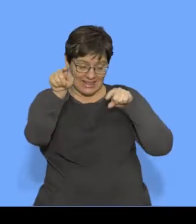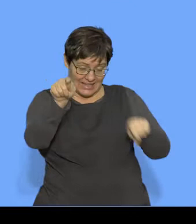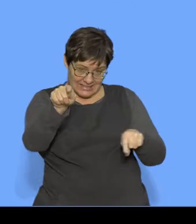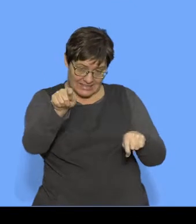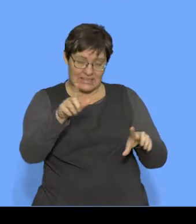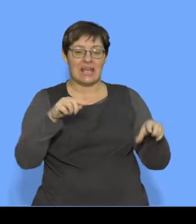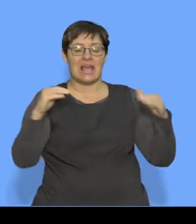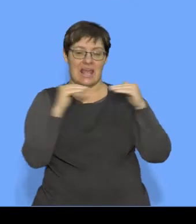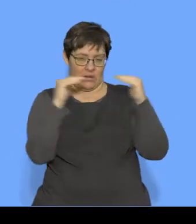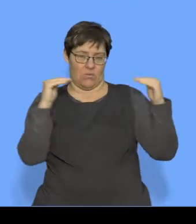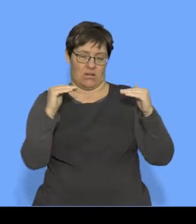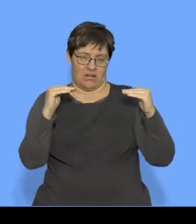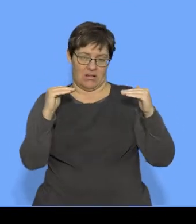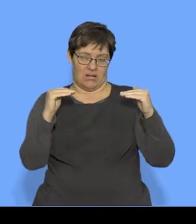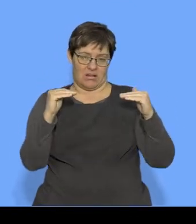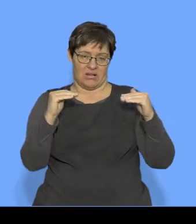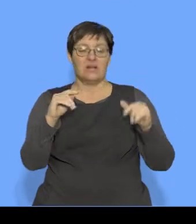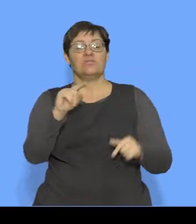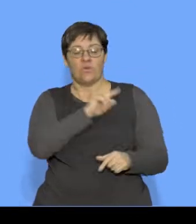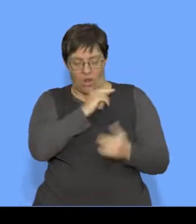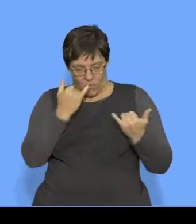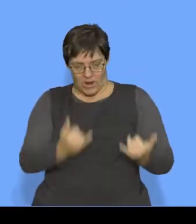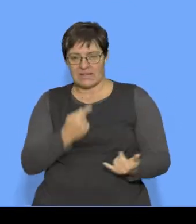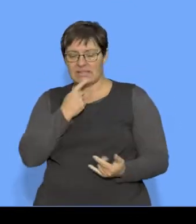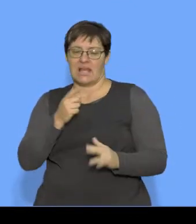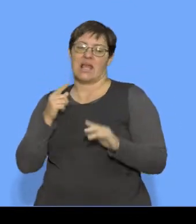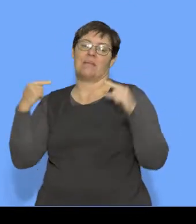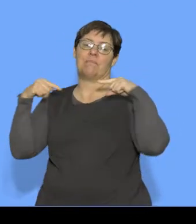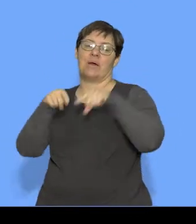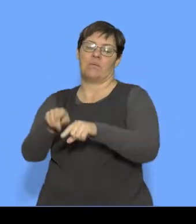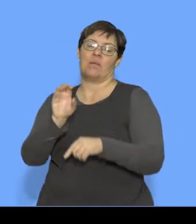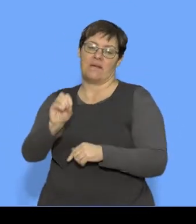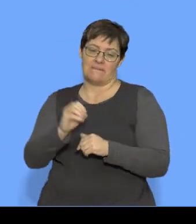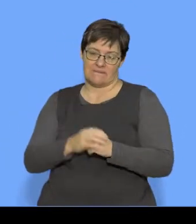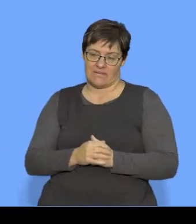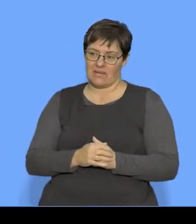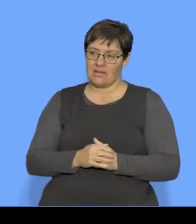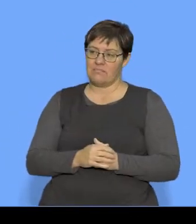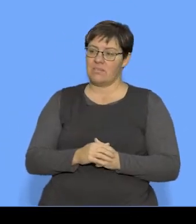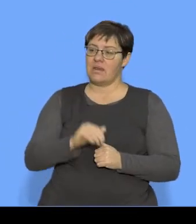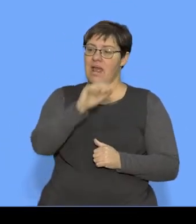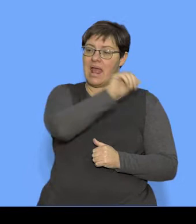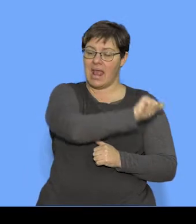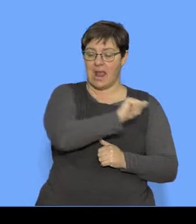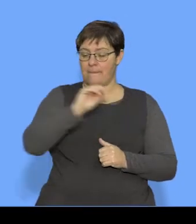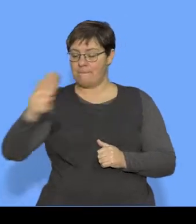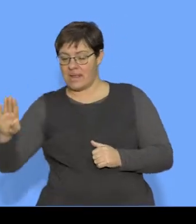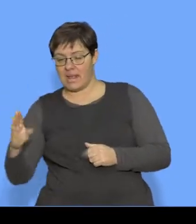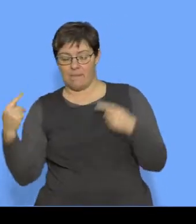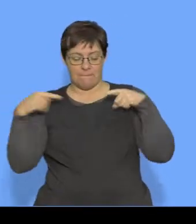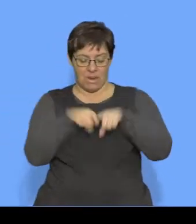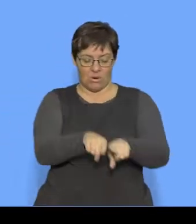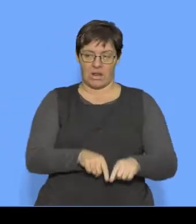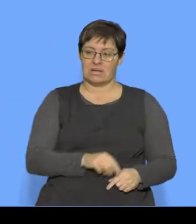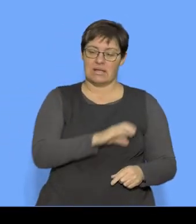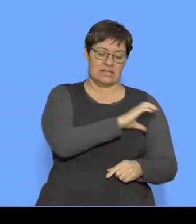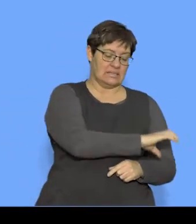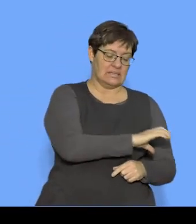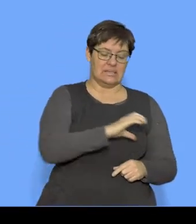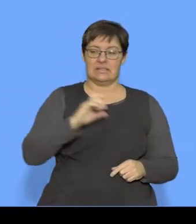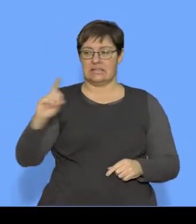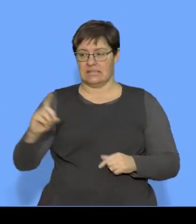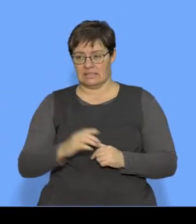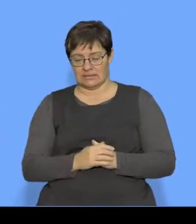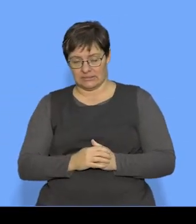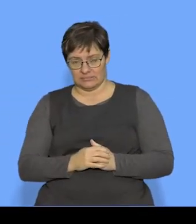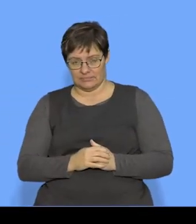alternate angles are equal in order to qualify maybe line AB to be parallel to